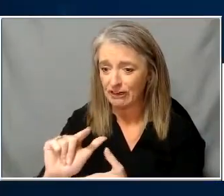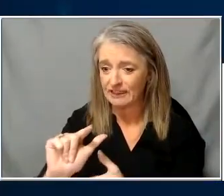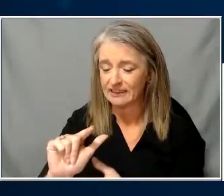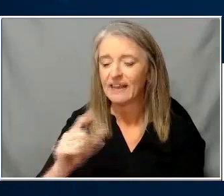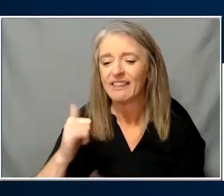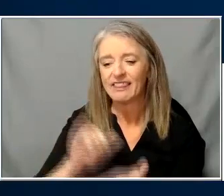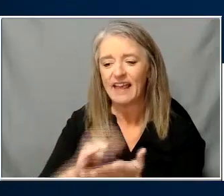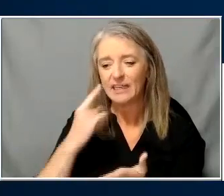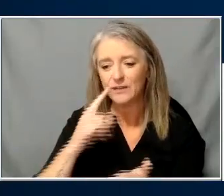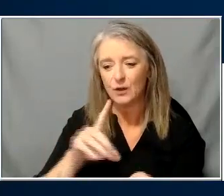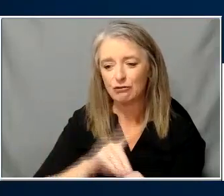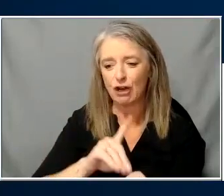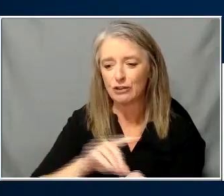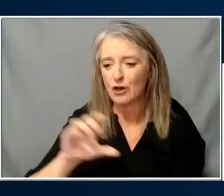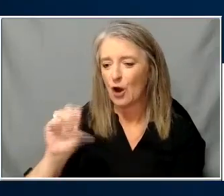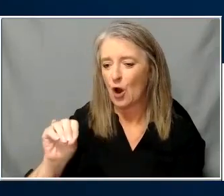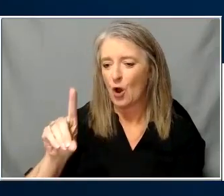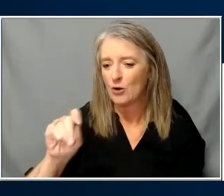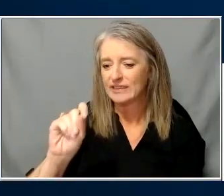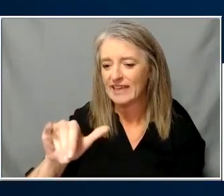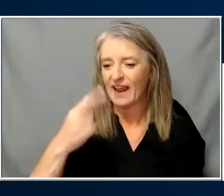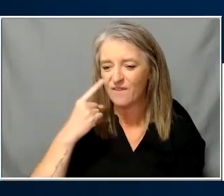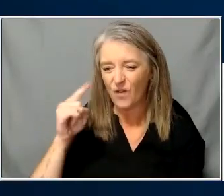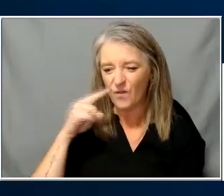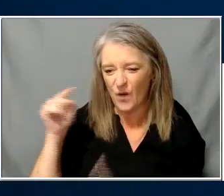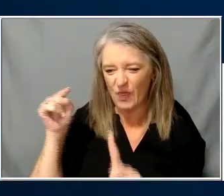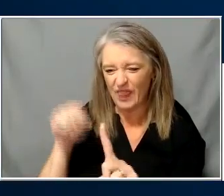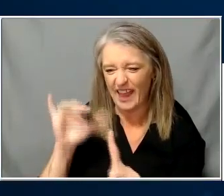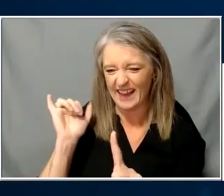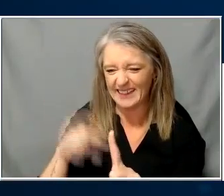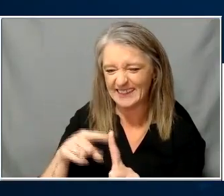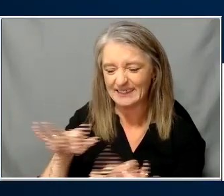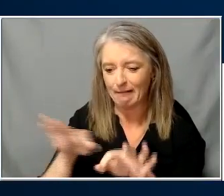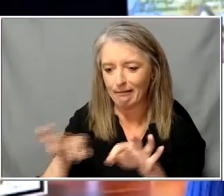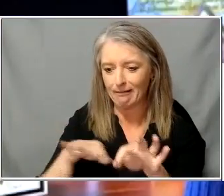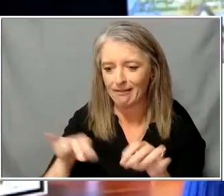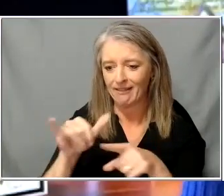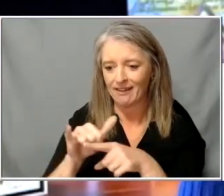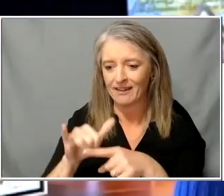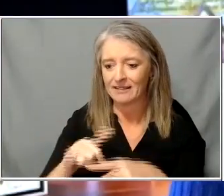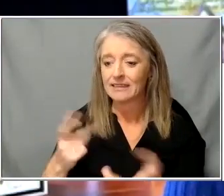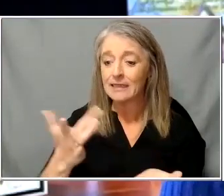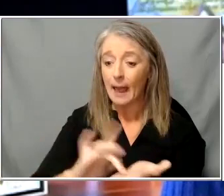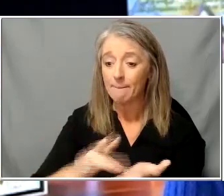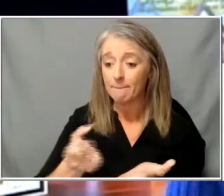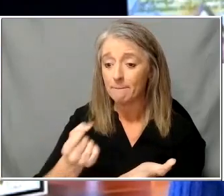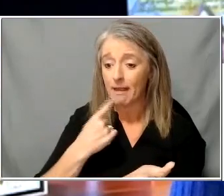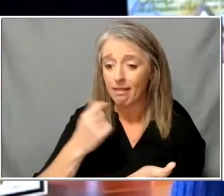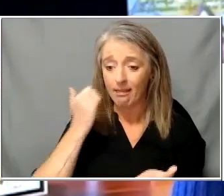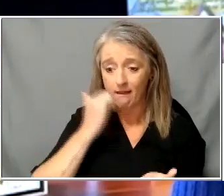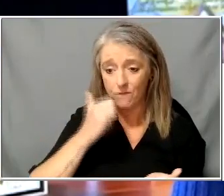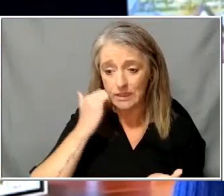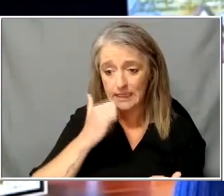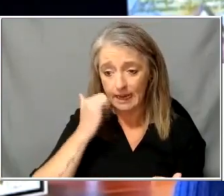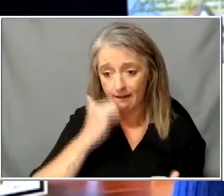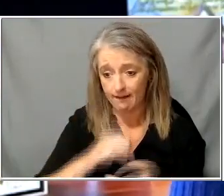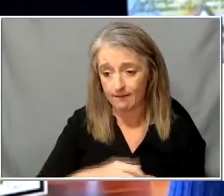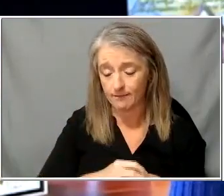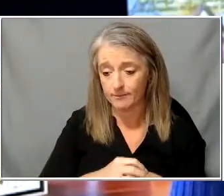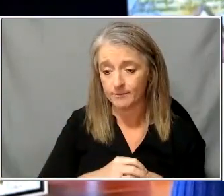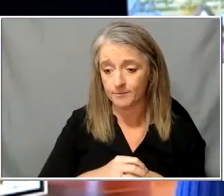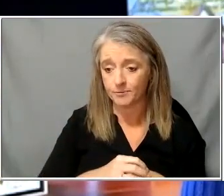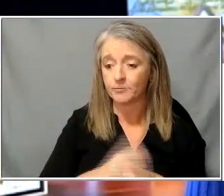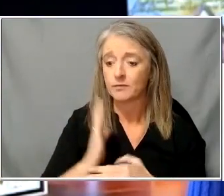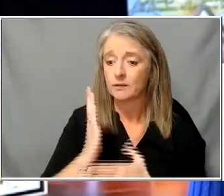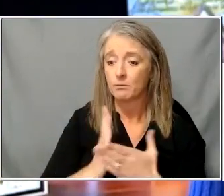for. That's what Dr. O'Day is for. So I take a pill every day as